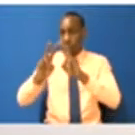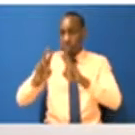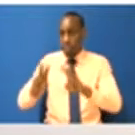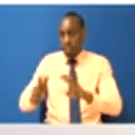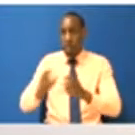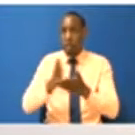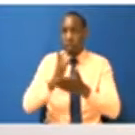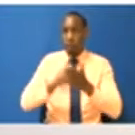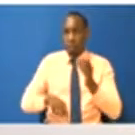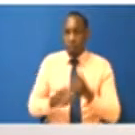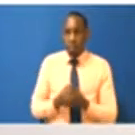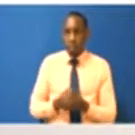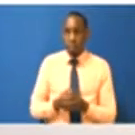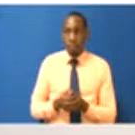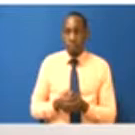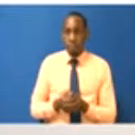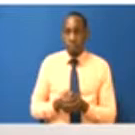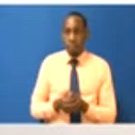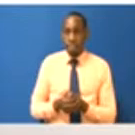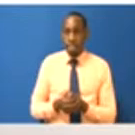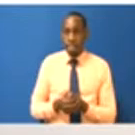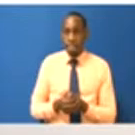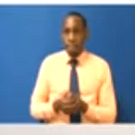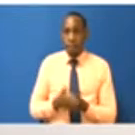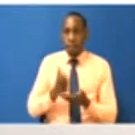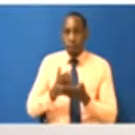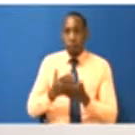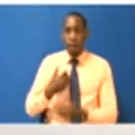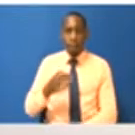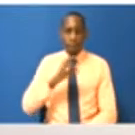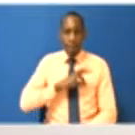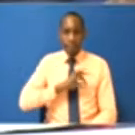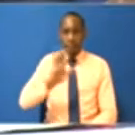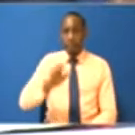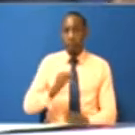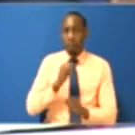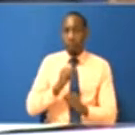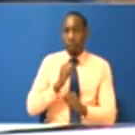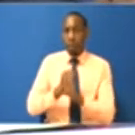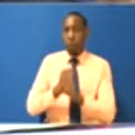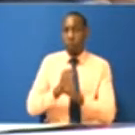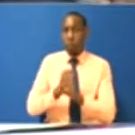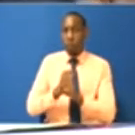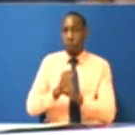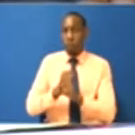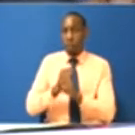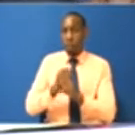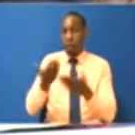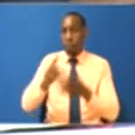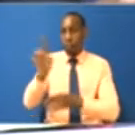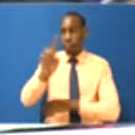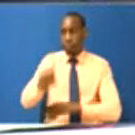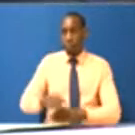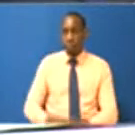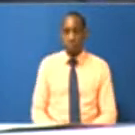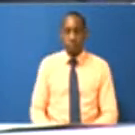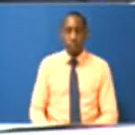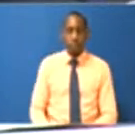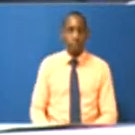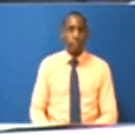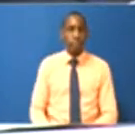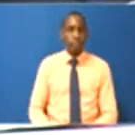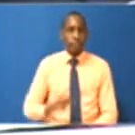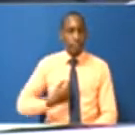to ensure that you come out with it is of benefit to you how do you do that you know um i'm just hoping